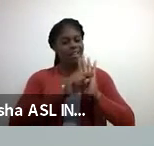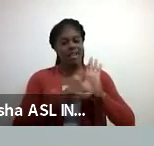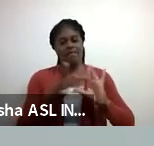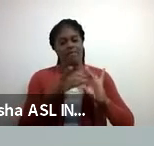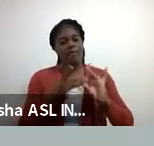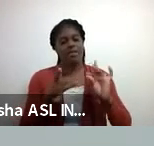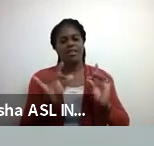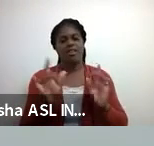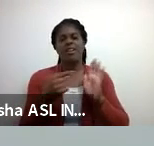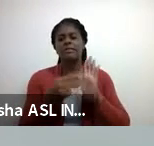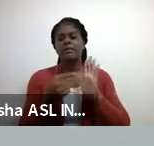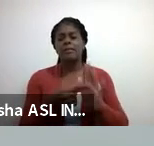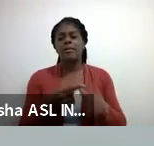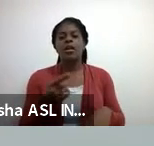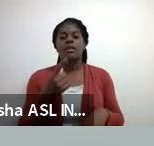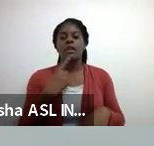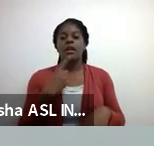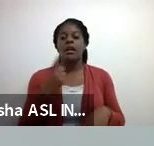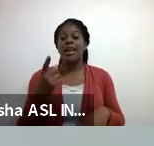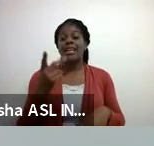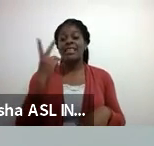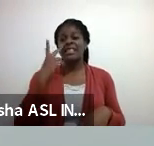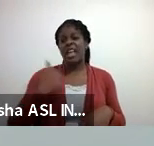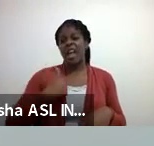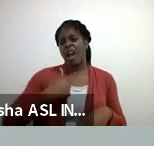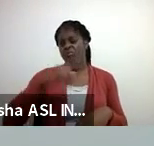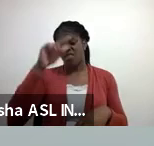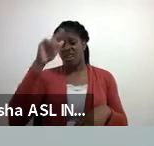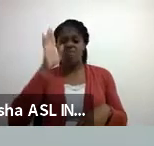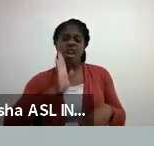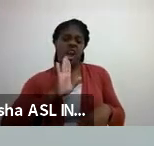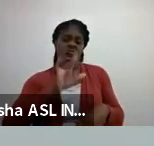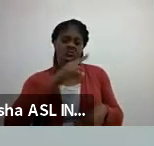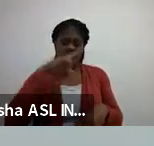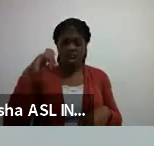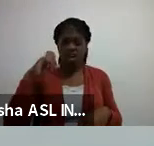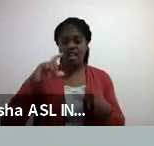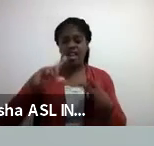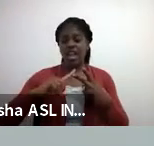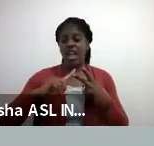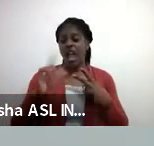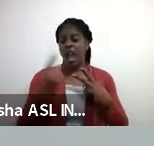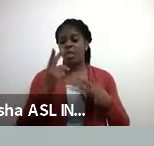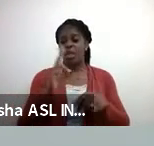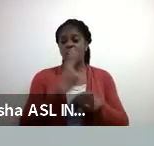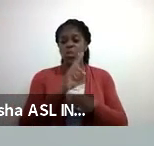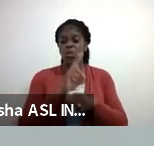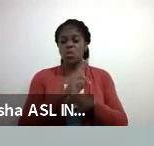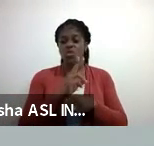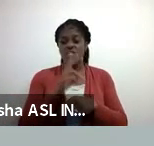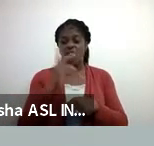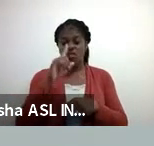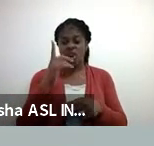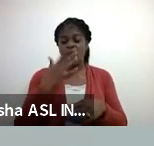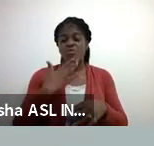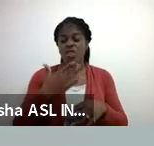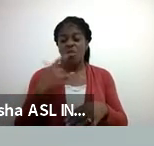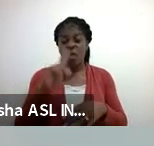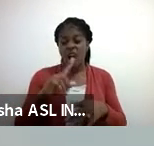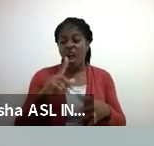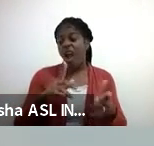Things like, they see us as brown and ugly, they're only useful to clean bathrooms, gang members,